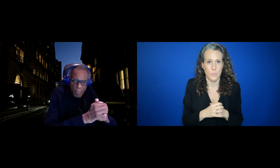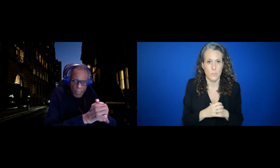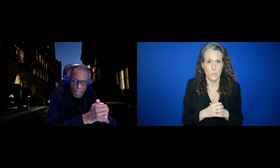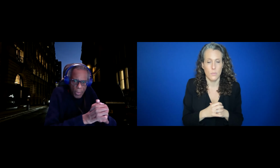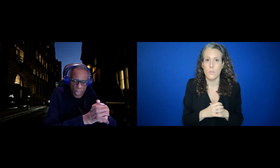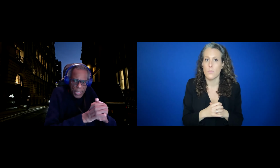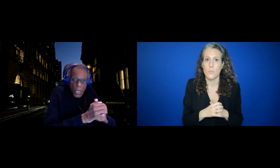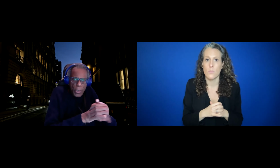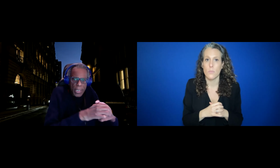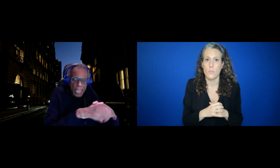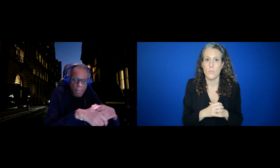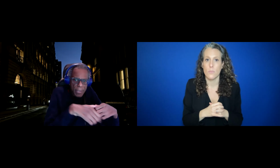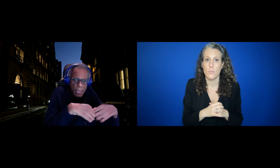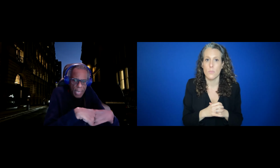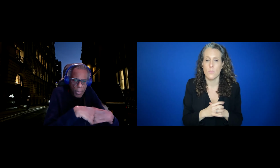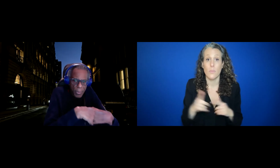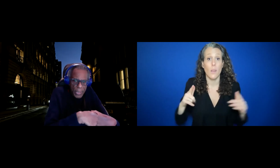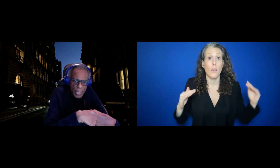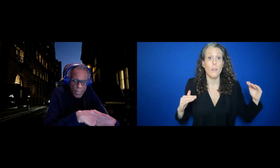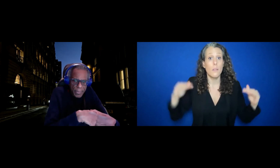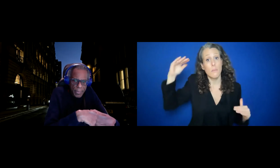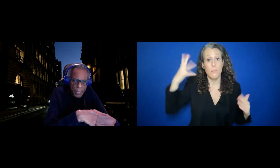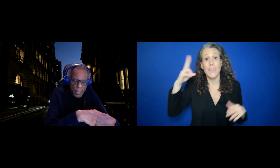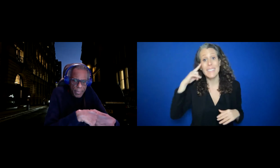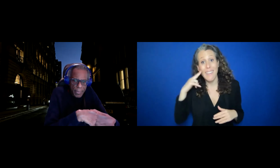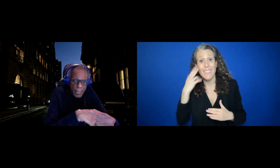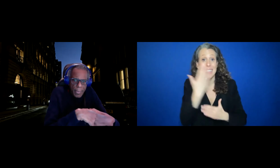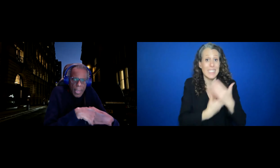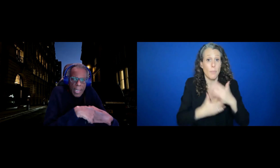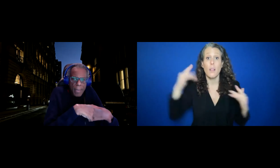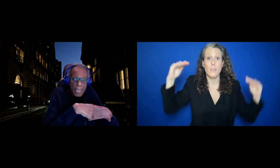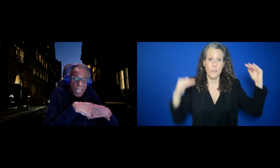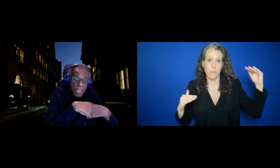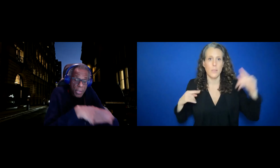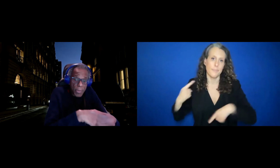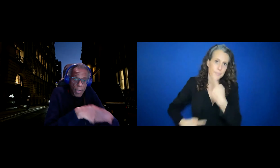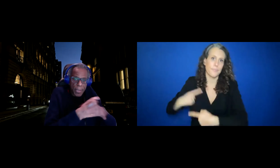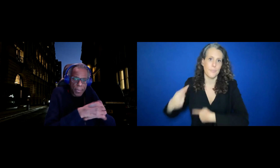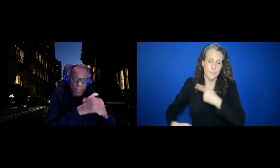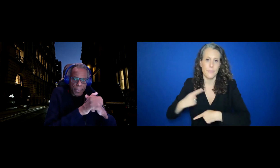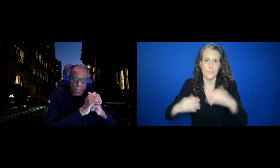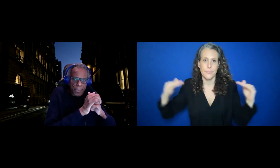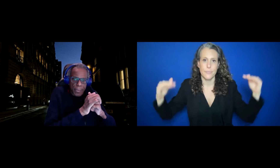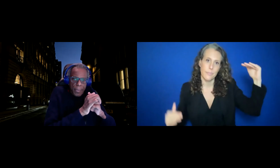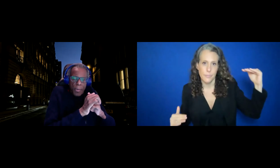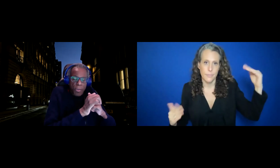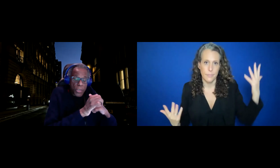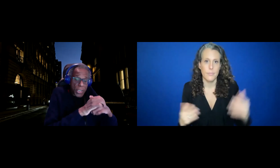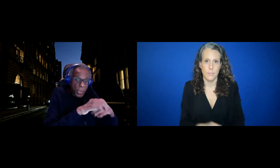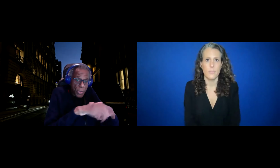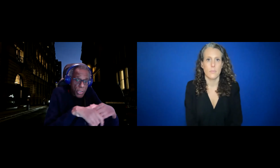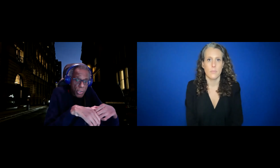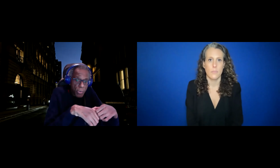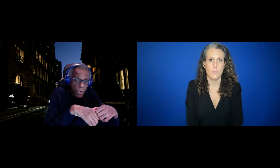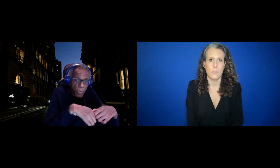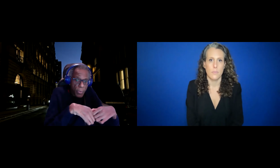big inequalities within deaf and disabled communities. It maintains the gender divide,